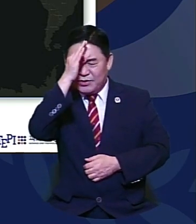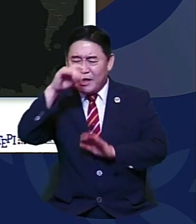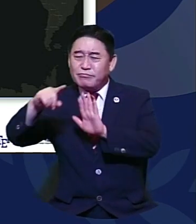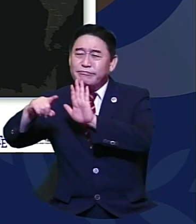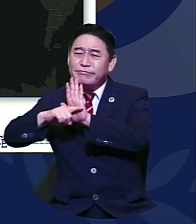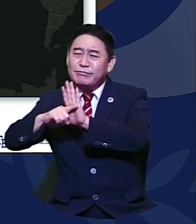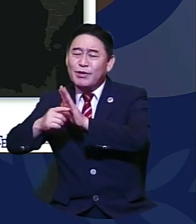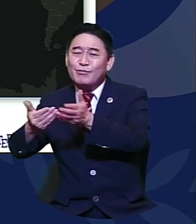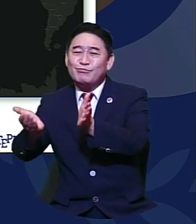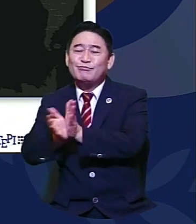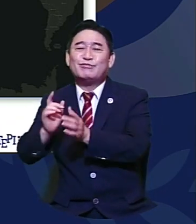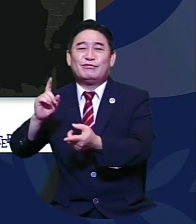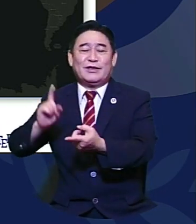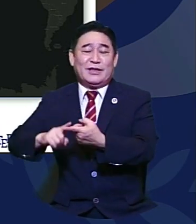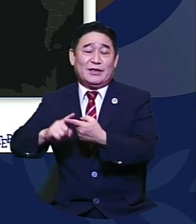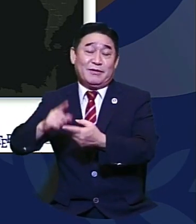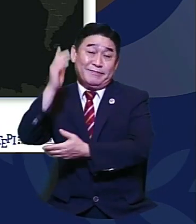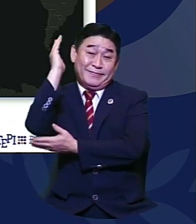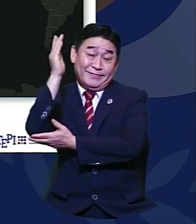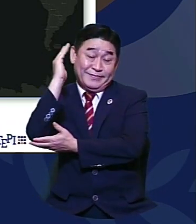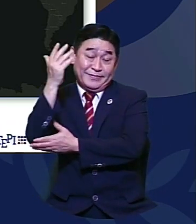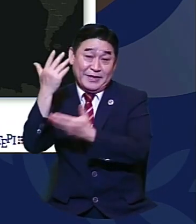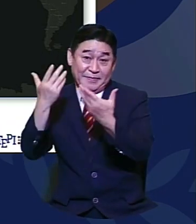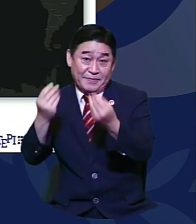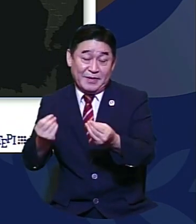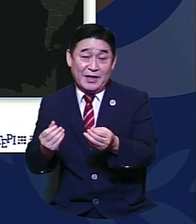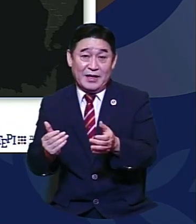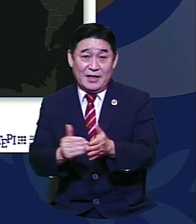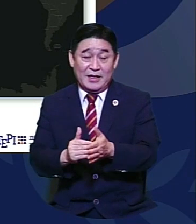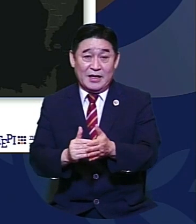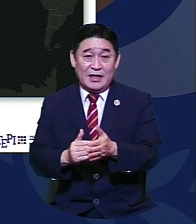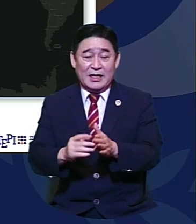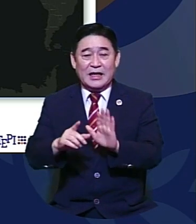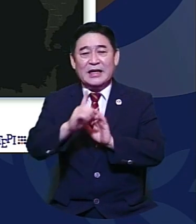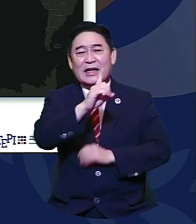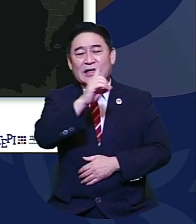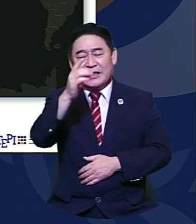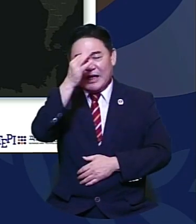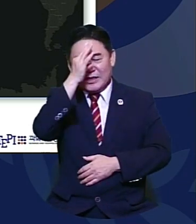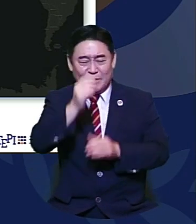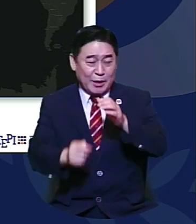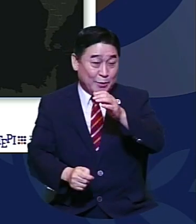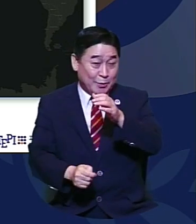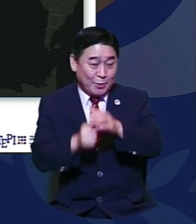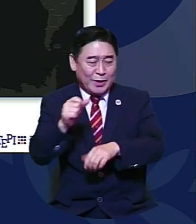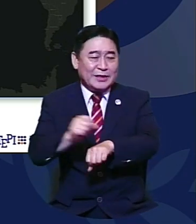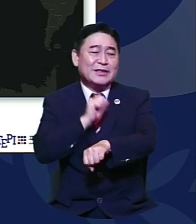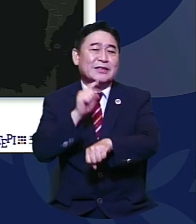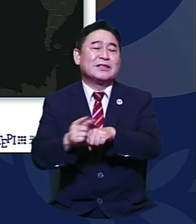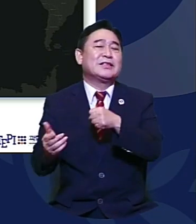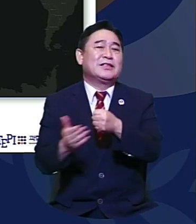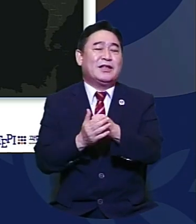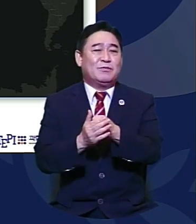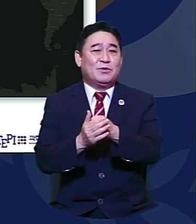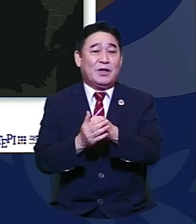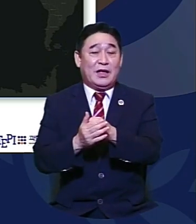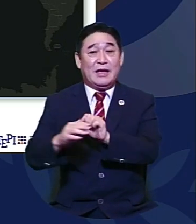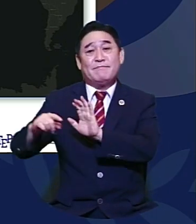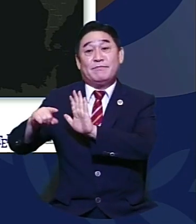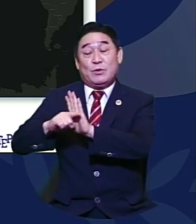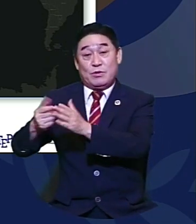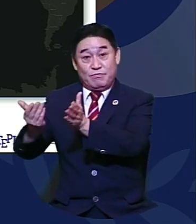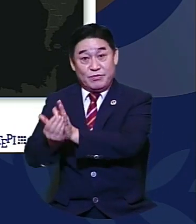comes from its very unique features. Then how to deal it? The digital divide between developing countries and